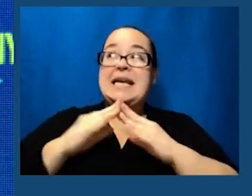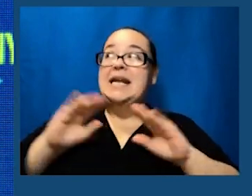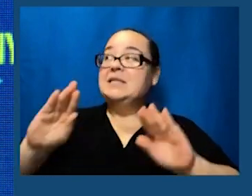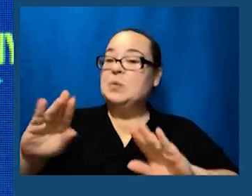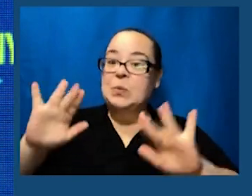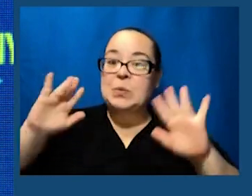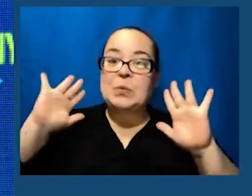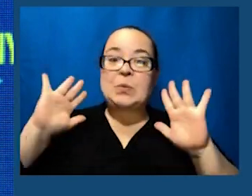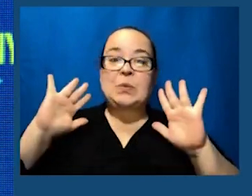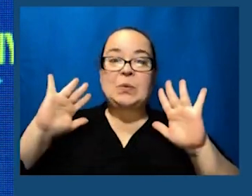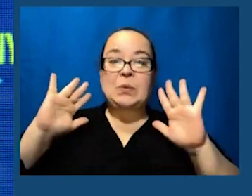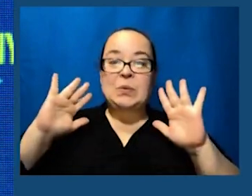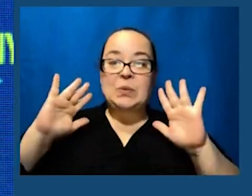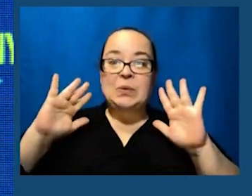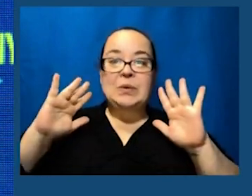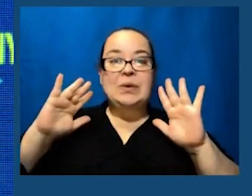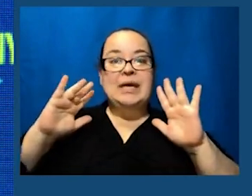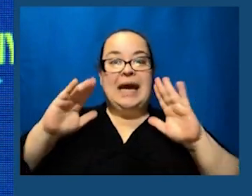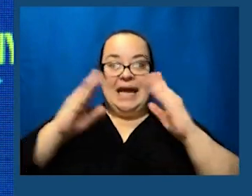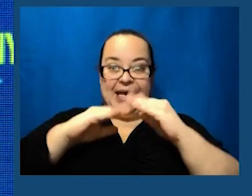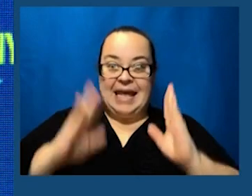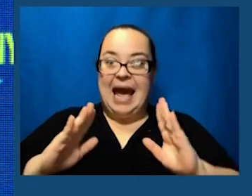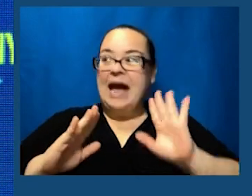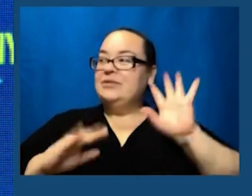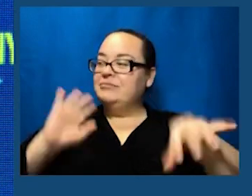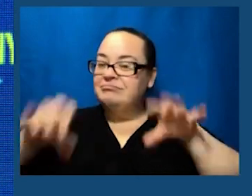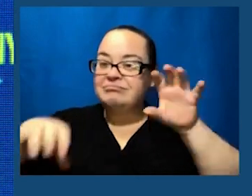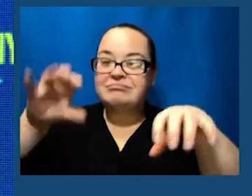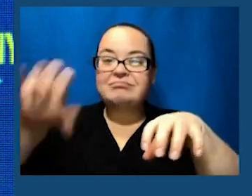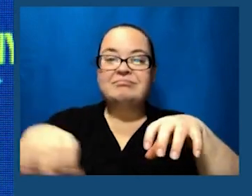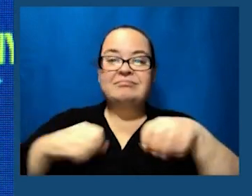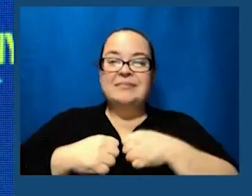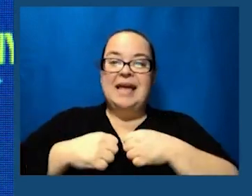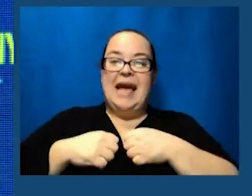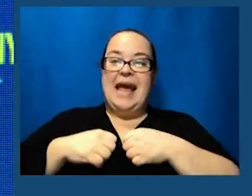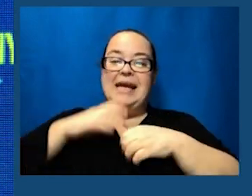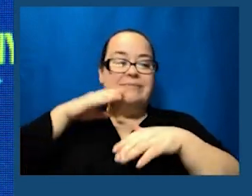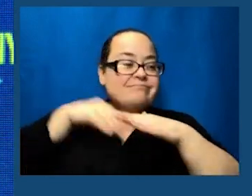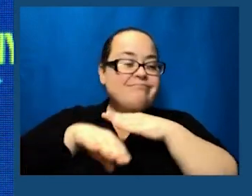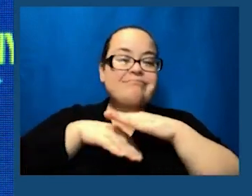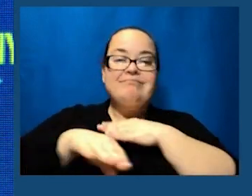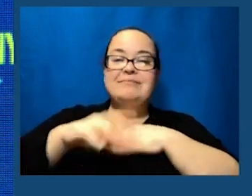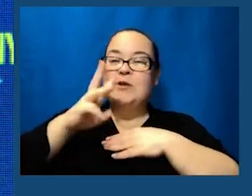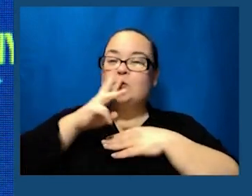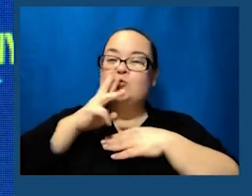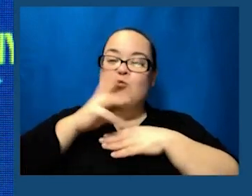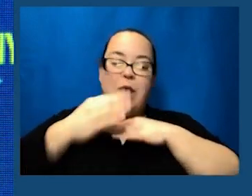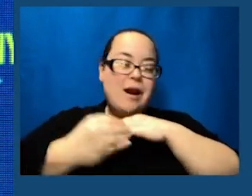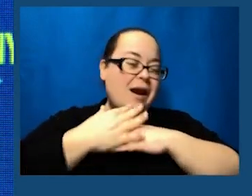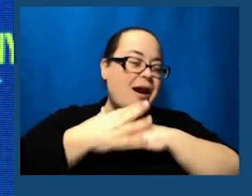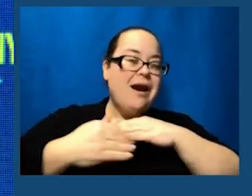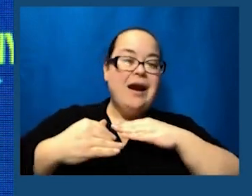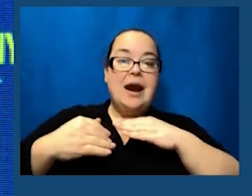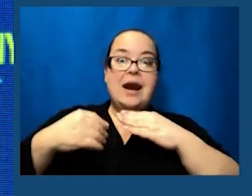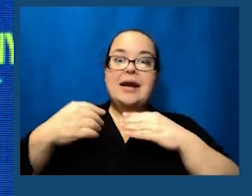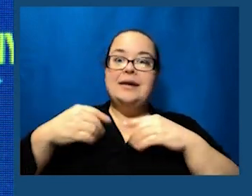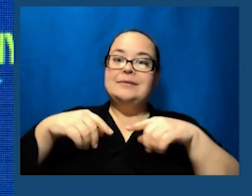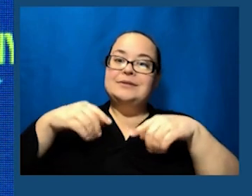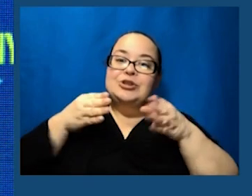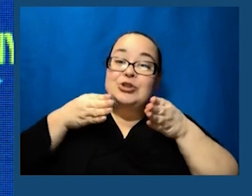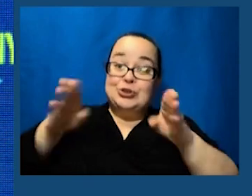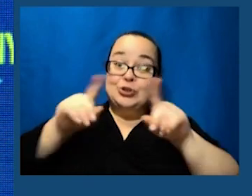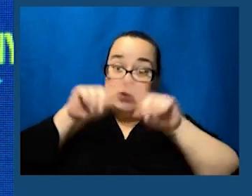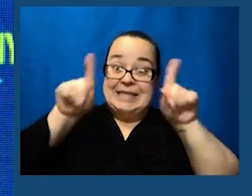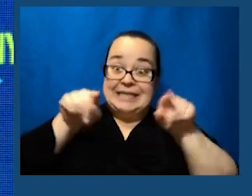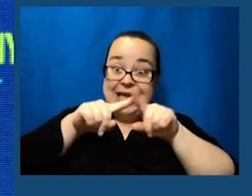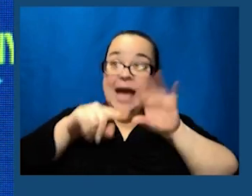housing above the retail, connections to waterfronts, new street signage. All that's happening, but in the meantime,